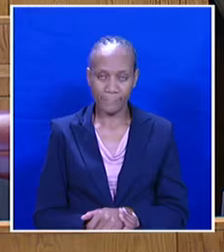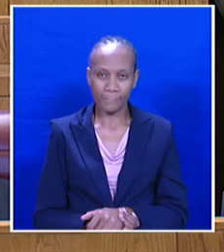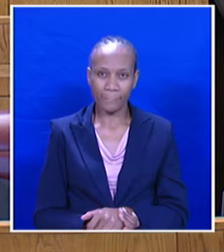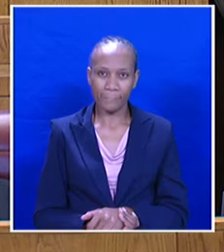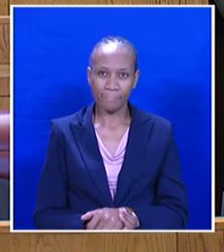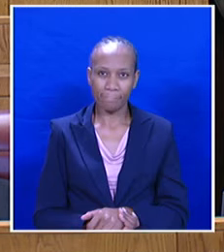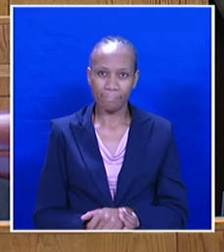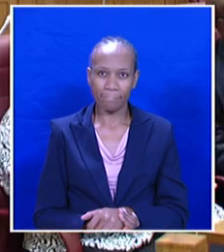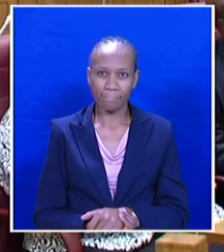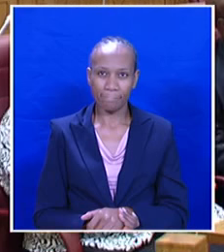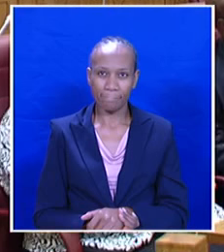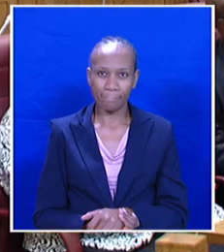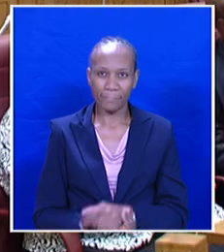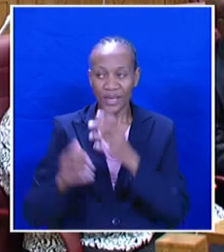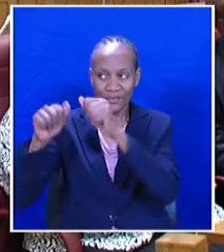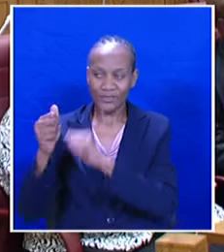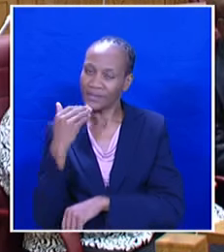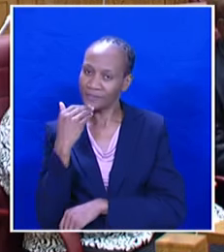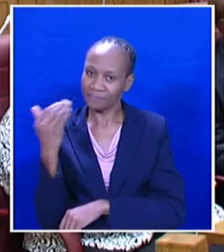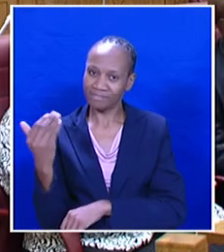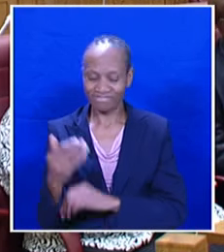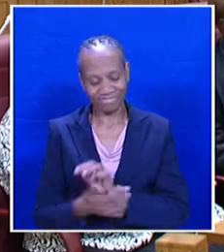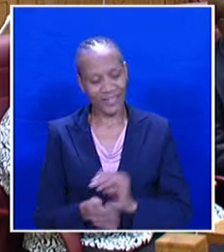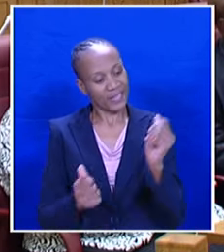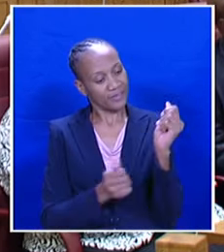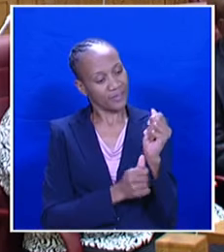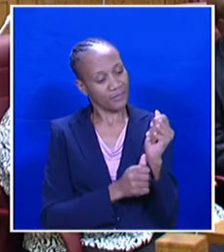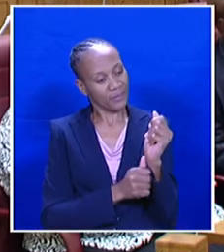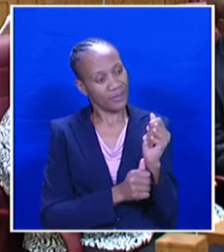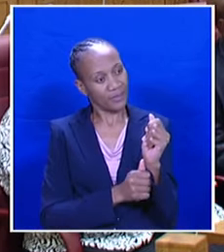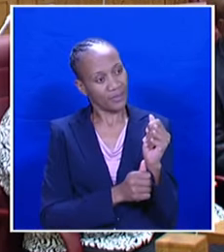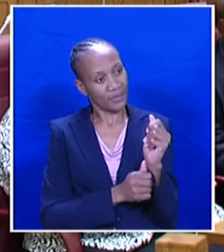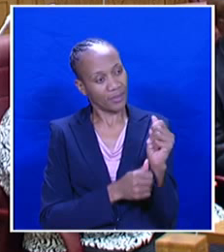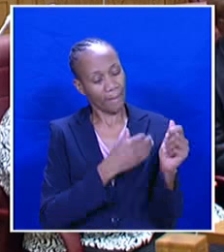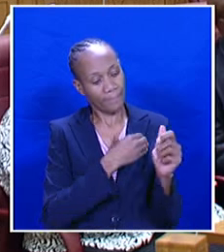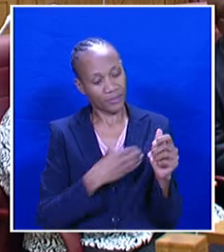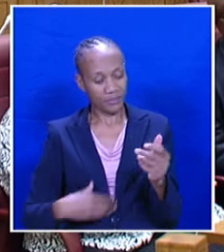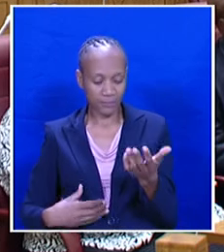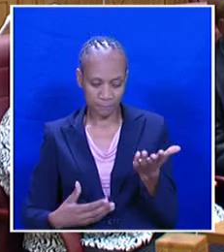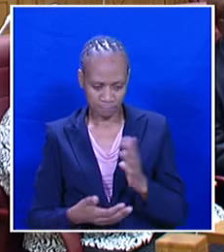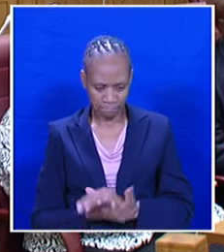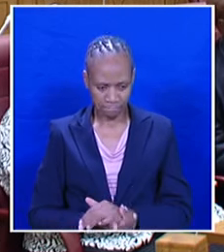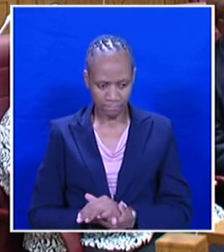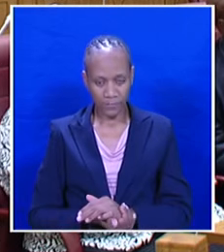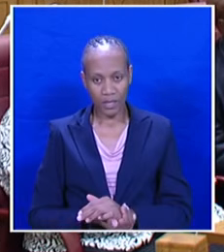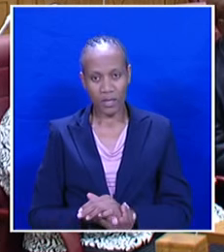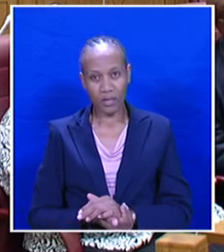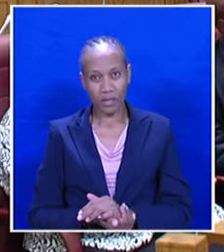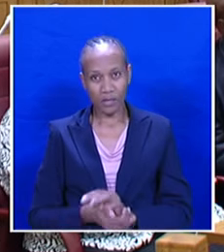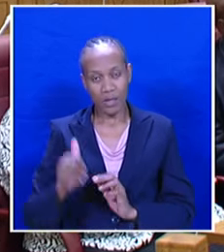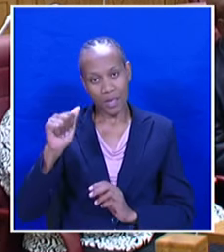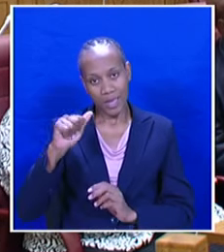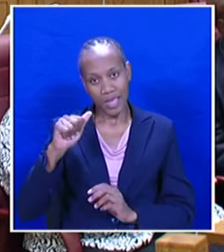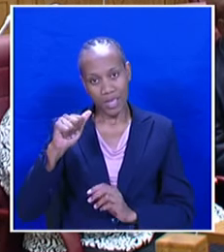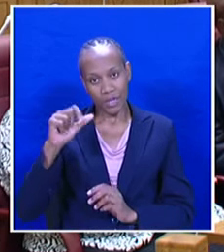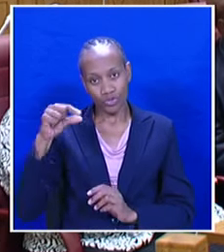Thanks, Honorable Chairperson, Honorable Deputy President. The Auditor General in the